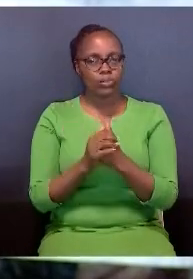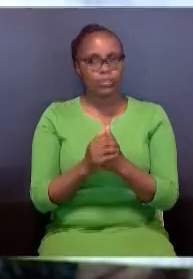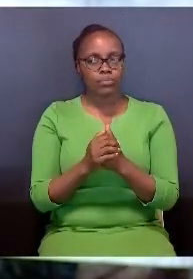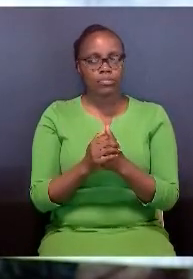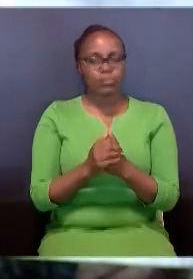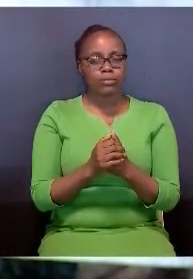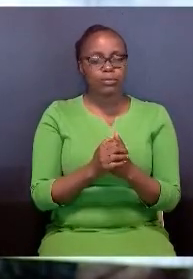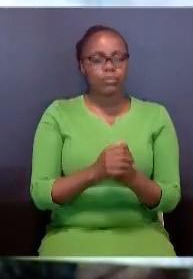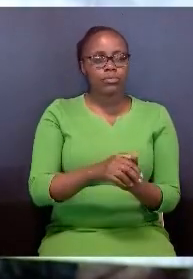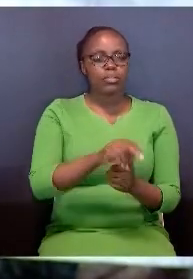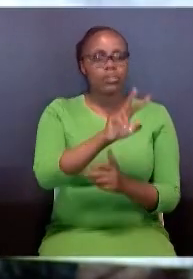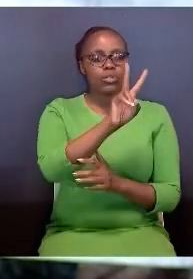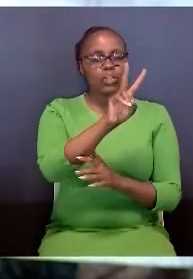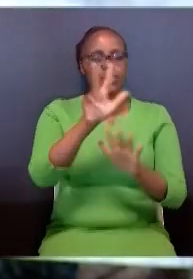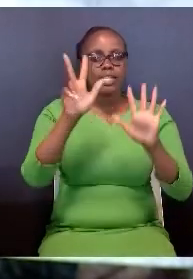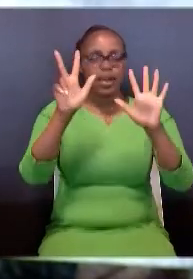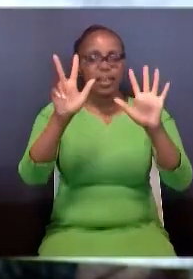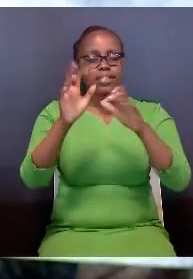28 years ago,